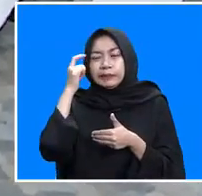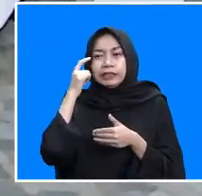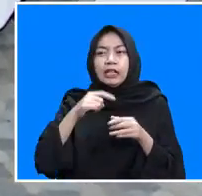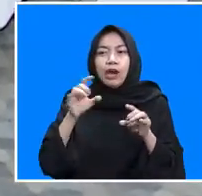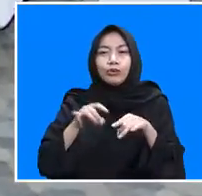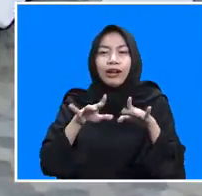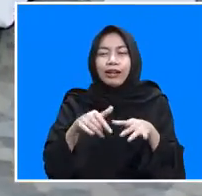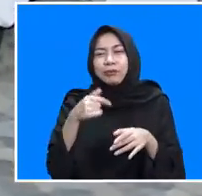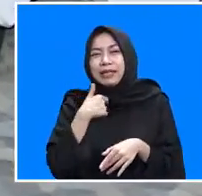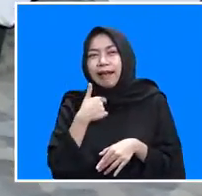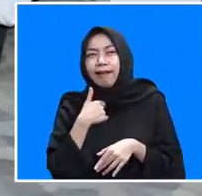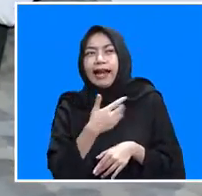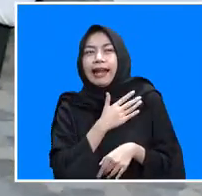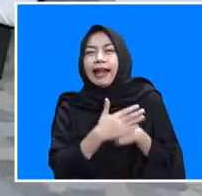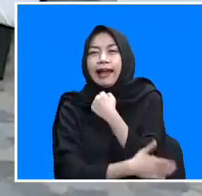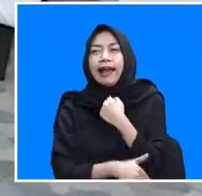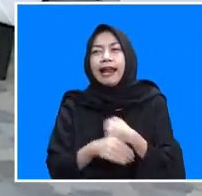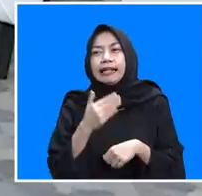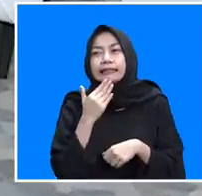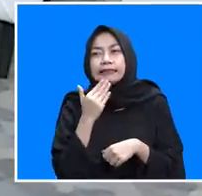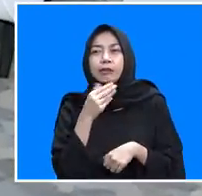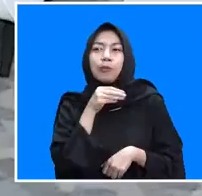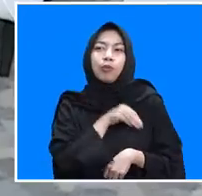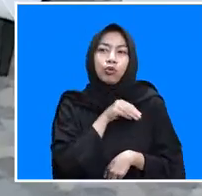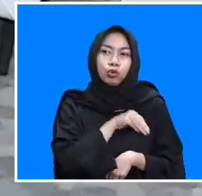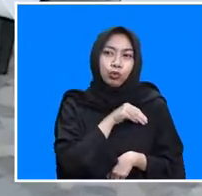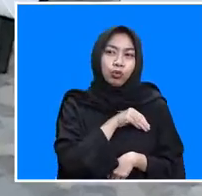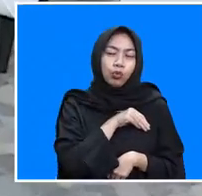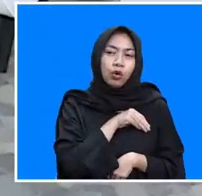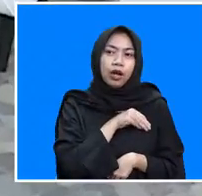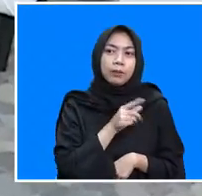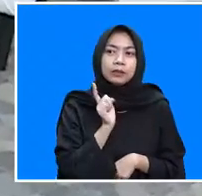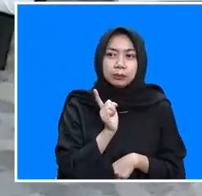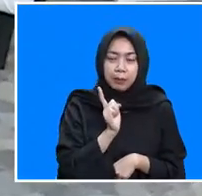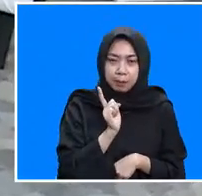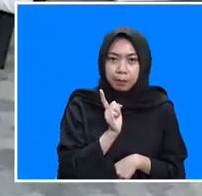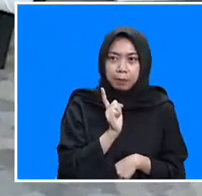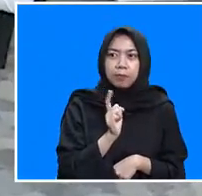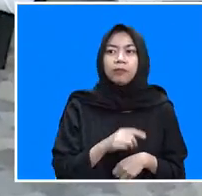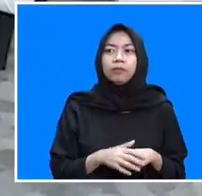lucky country. The education system demonstrated very